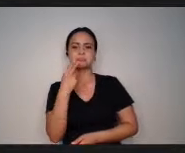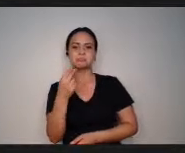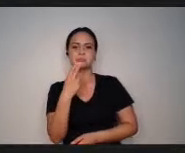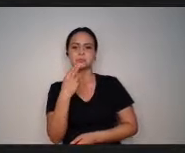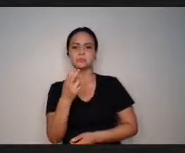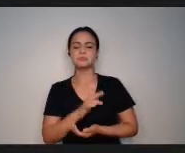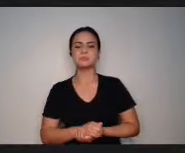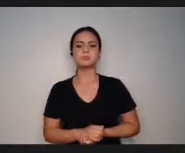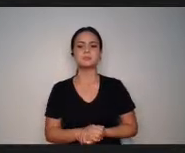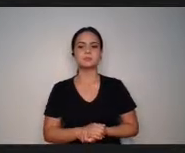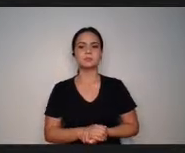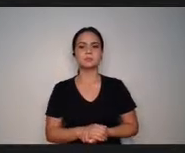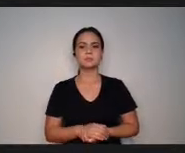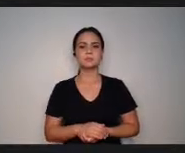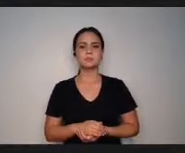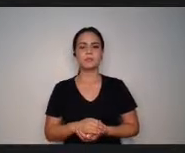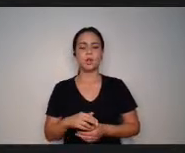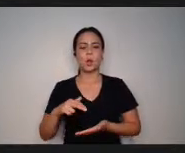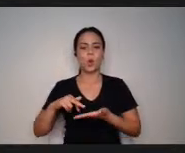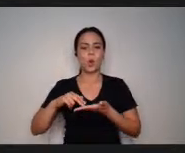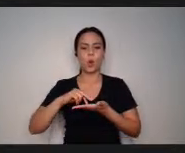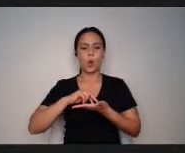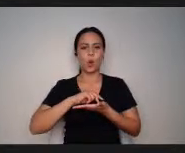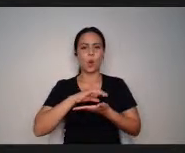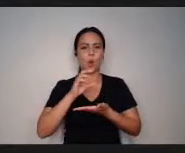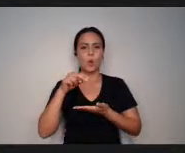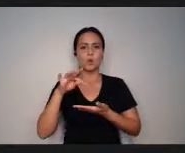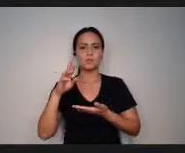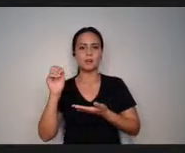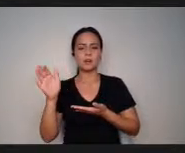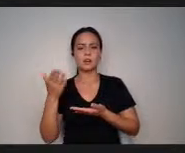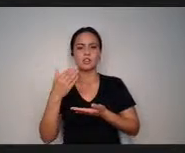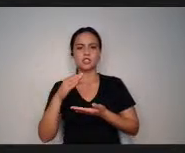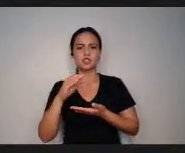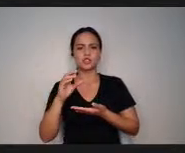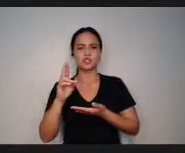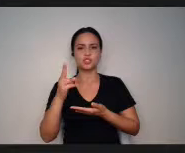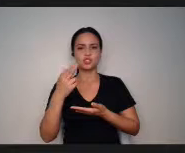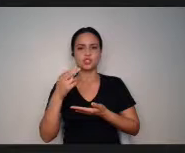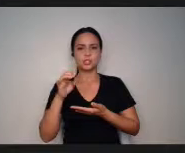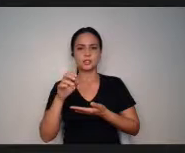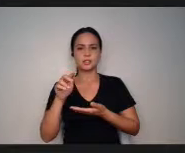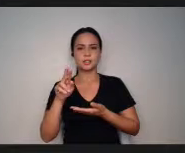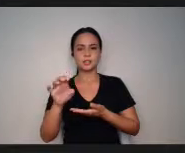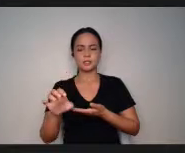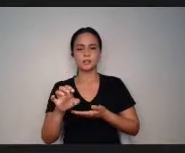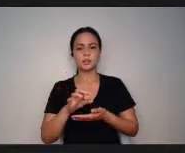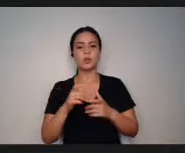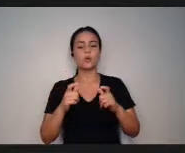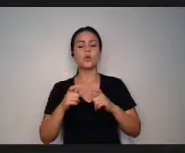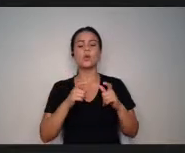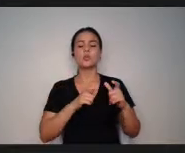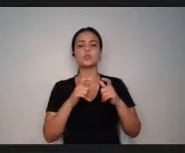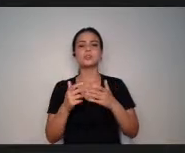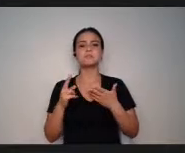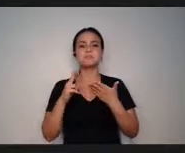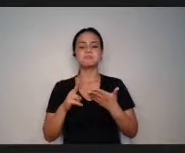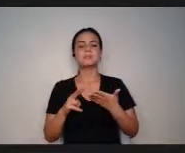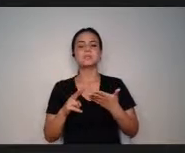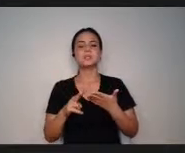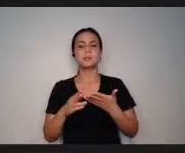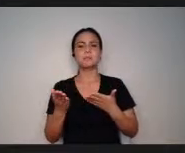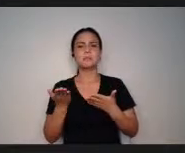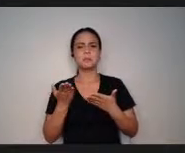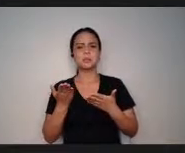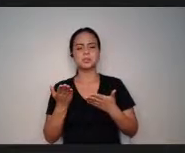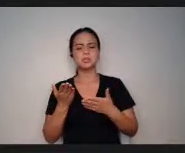major work stressors: demands, control, support, long work hours, shift work, work-life conflict, organizational